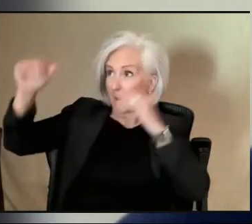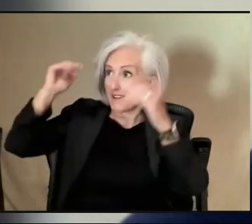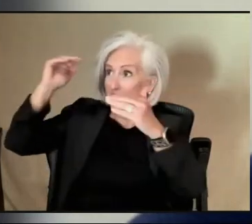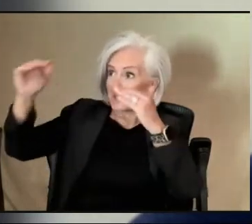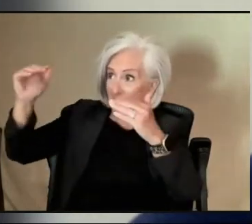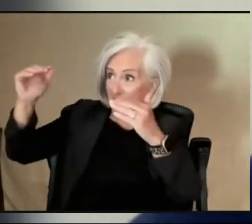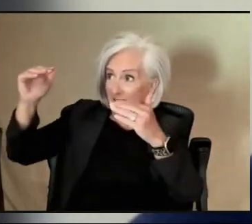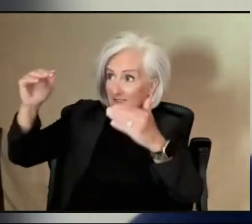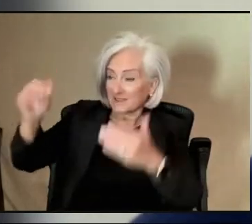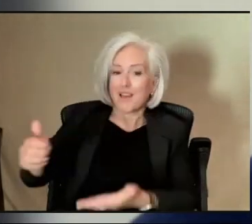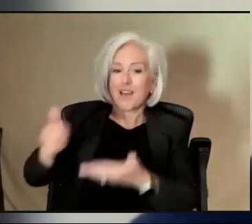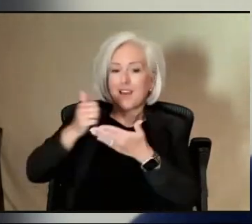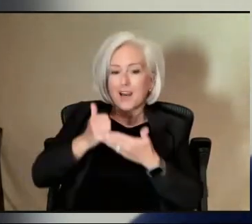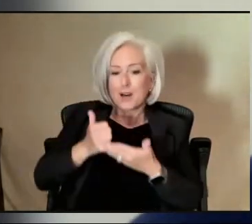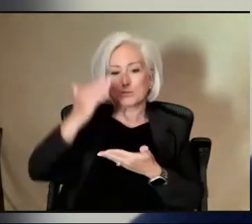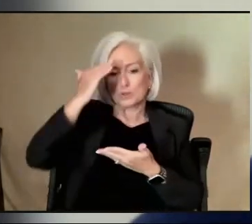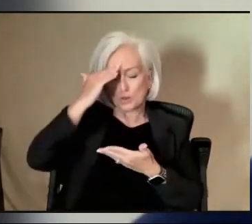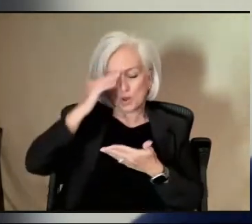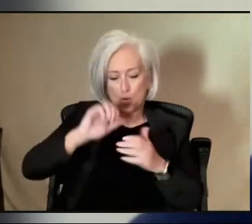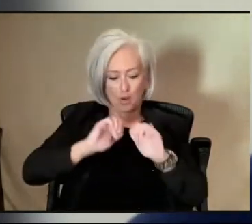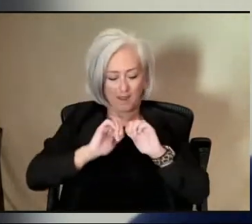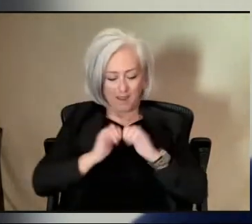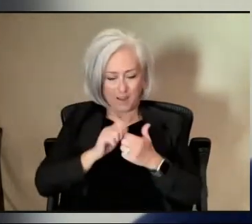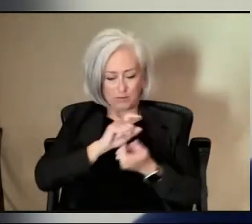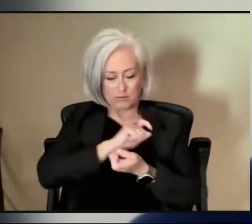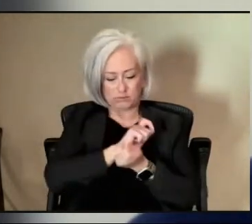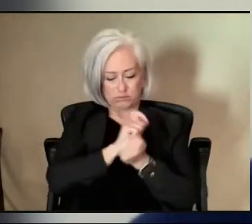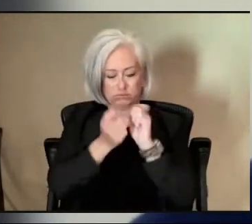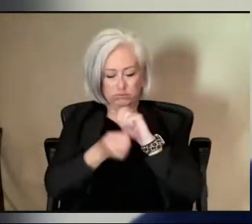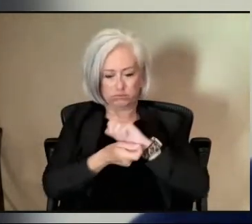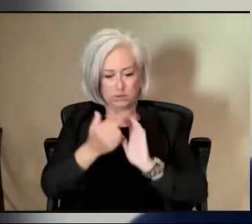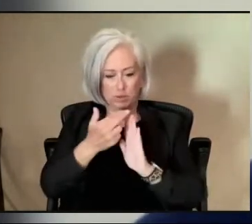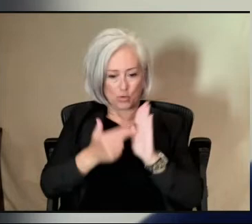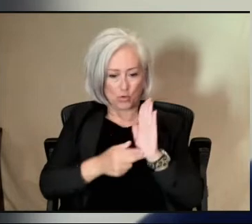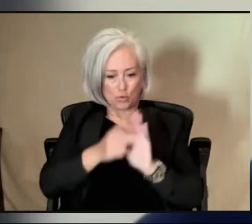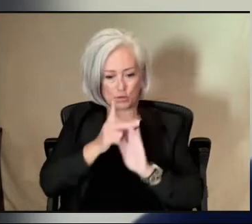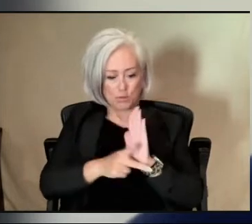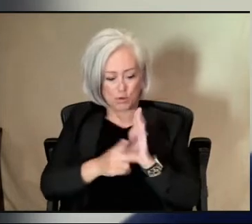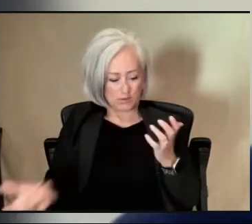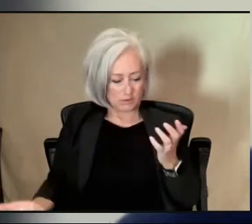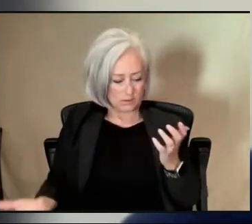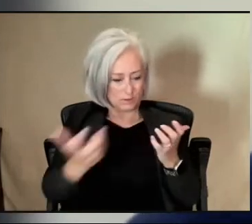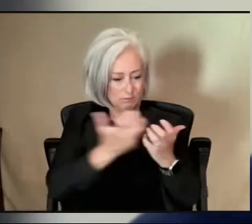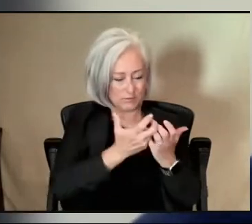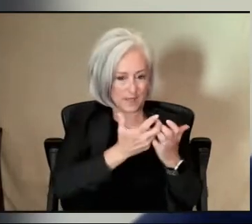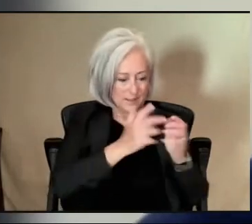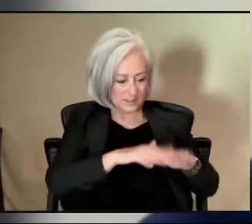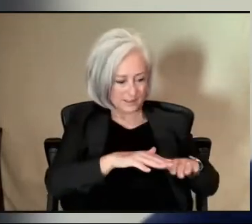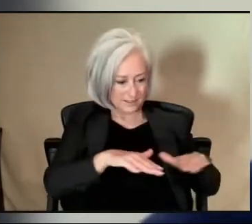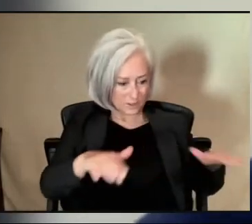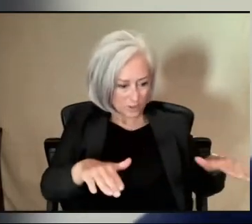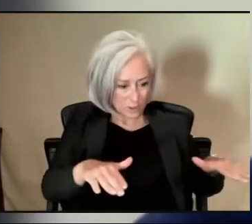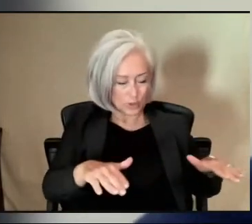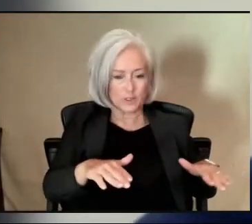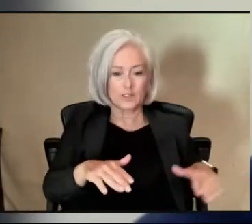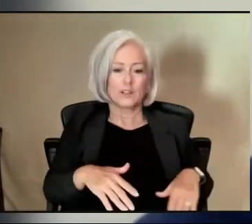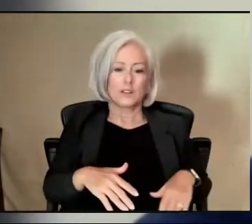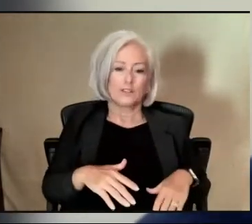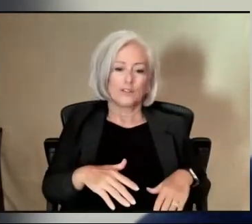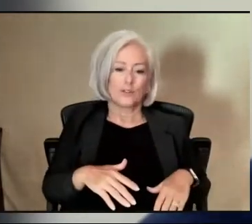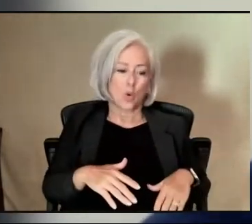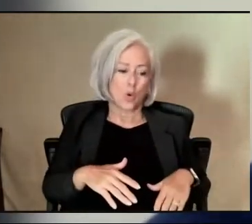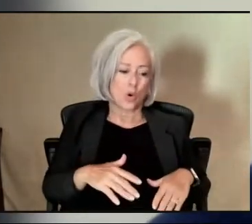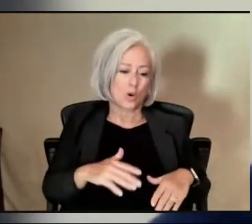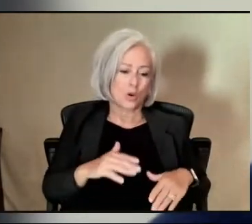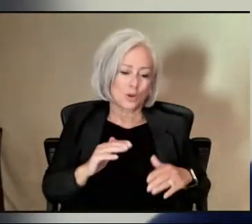to adapt that original protocol to better fit the smaller, less mature children